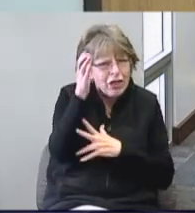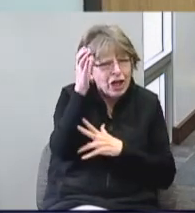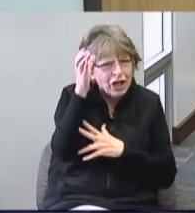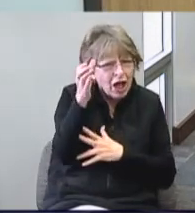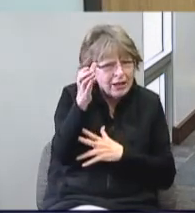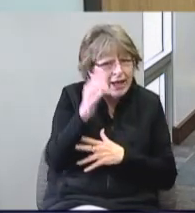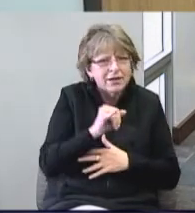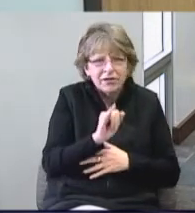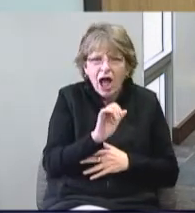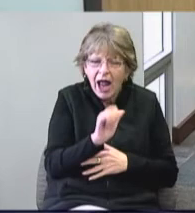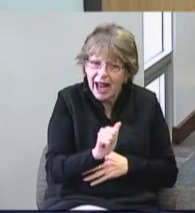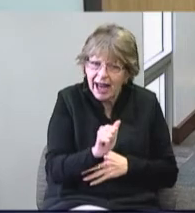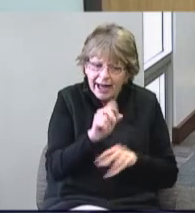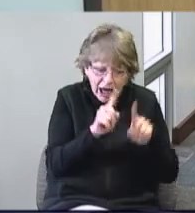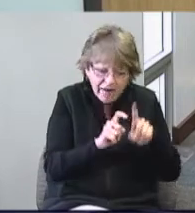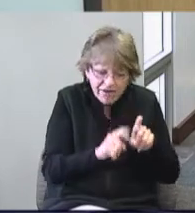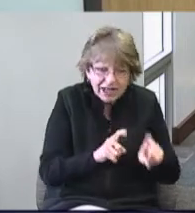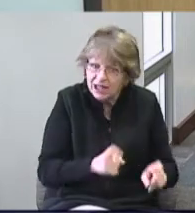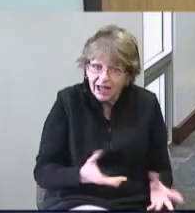investigation.